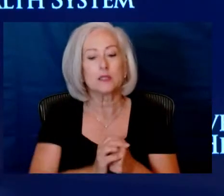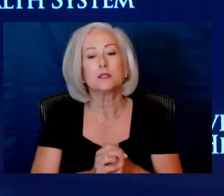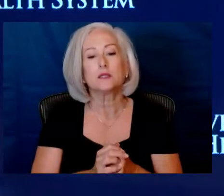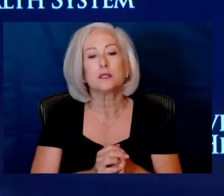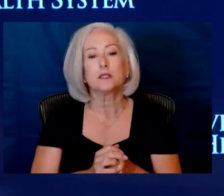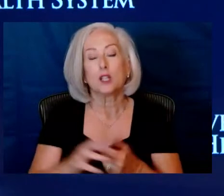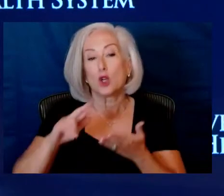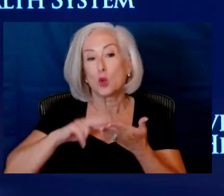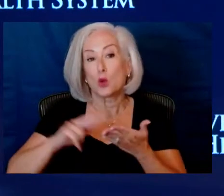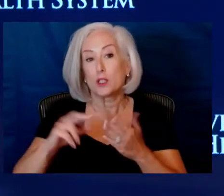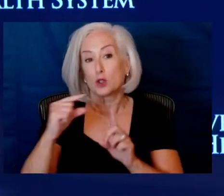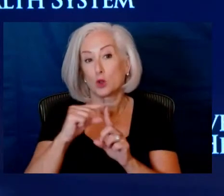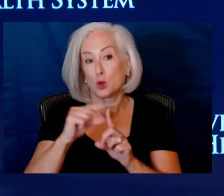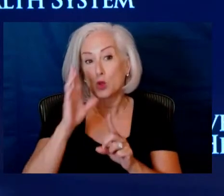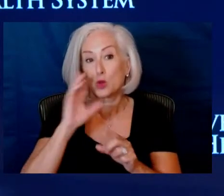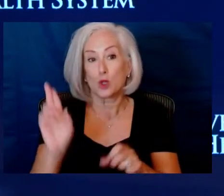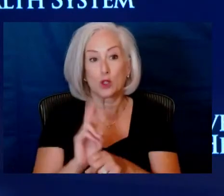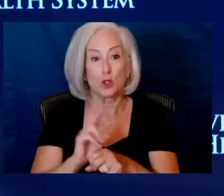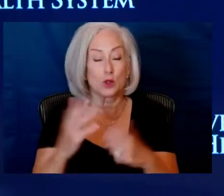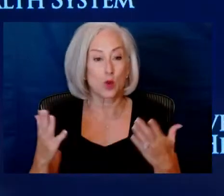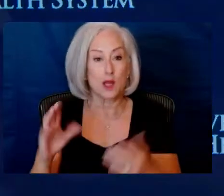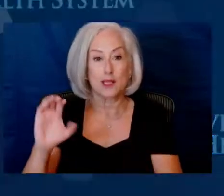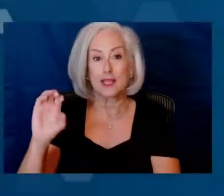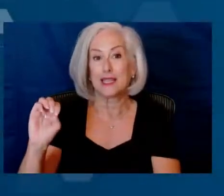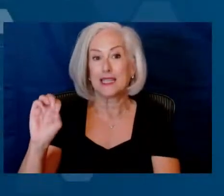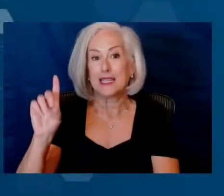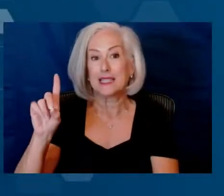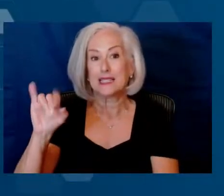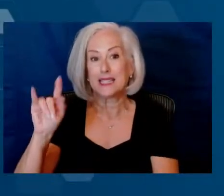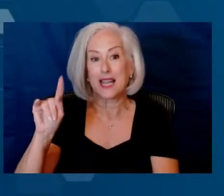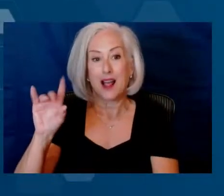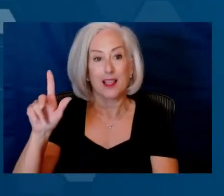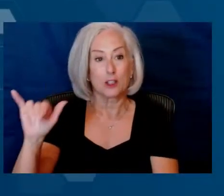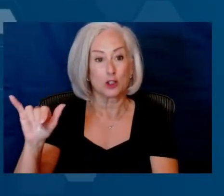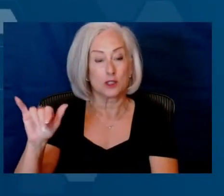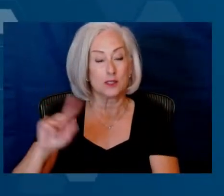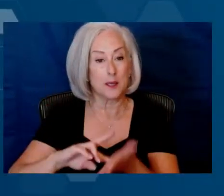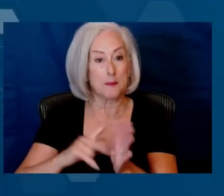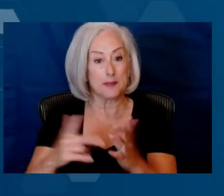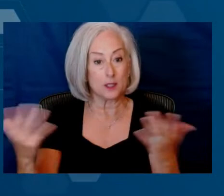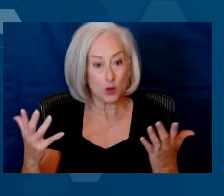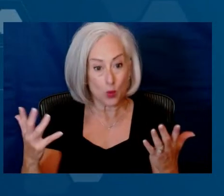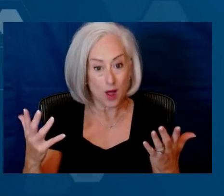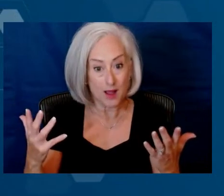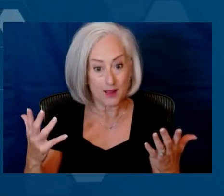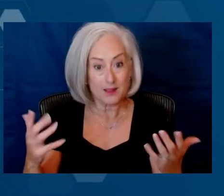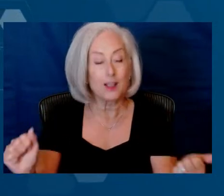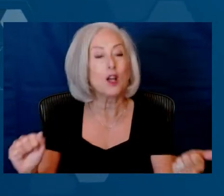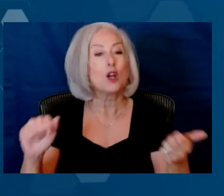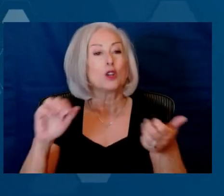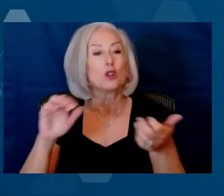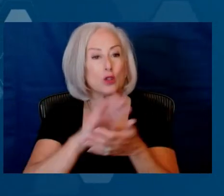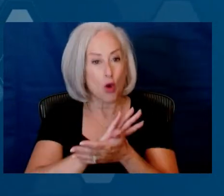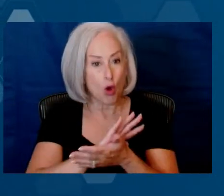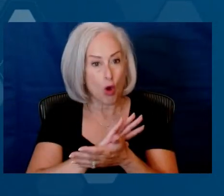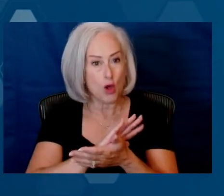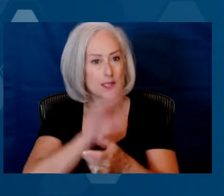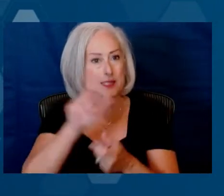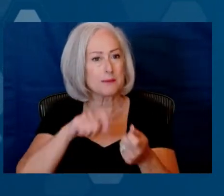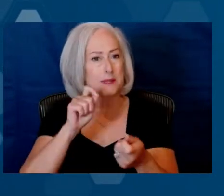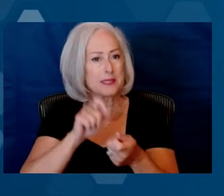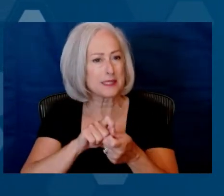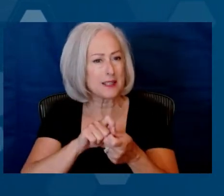well. The etiology of a sunburn explains the science of what specifically is happening when we have